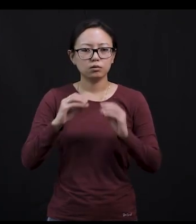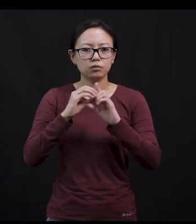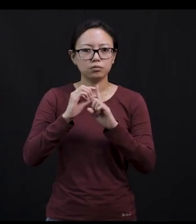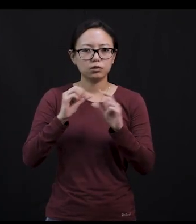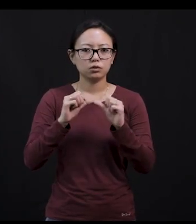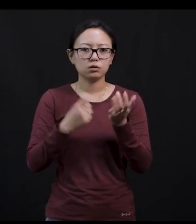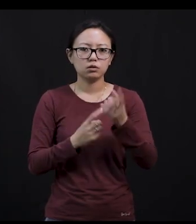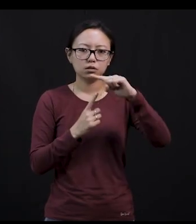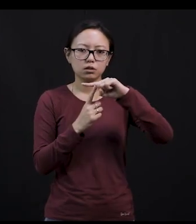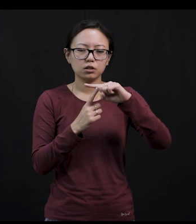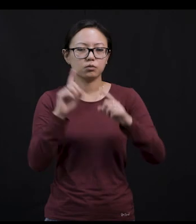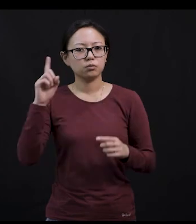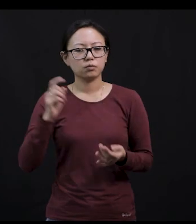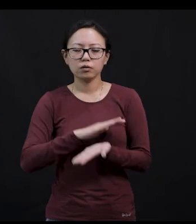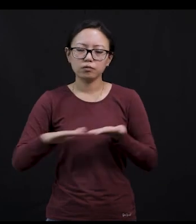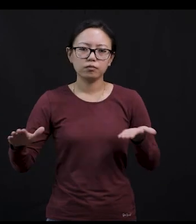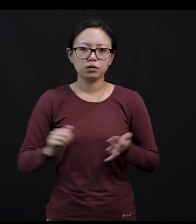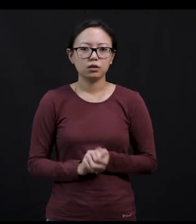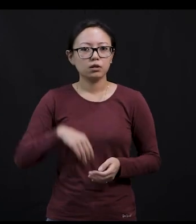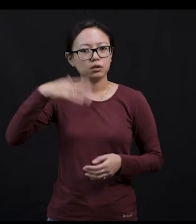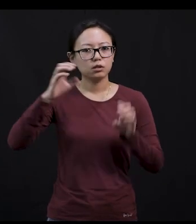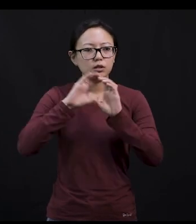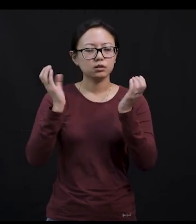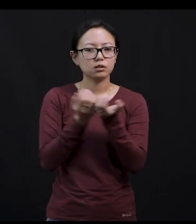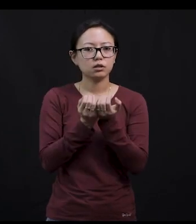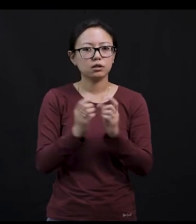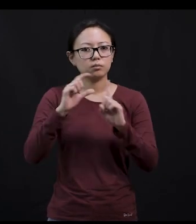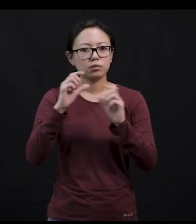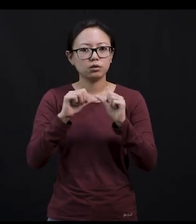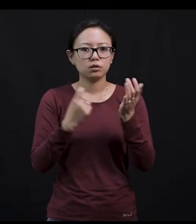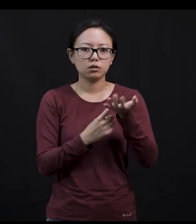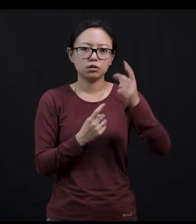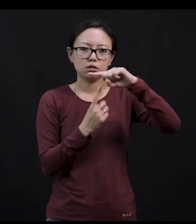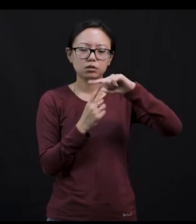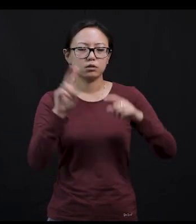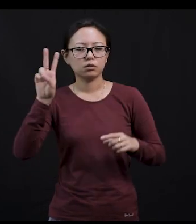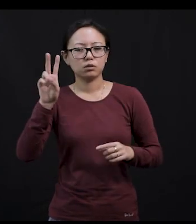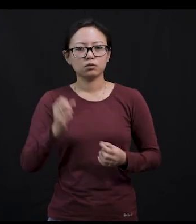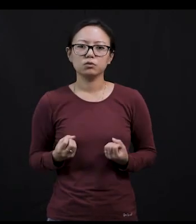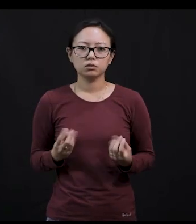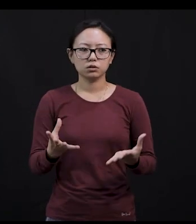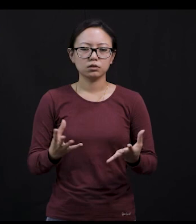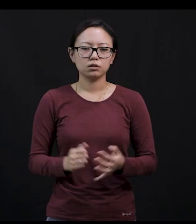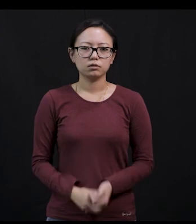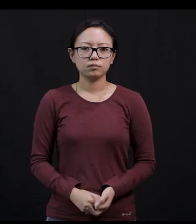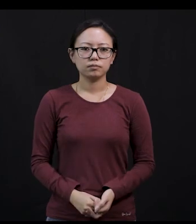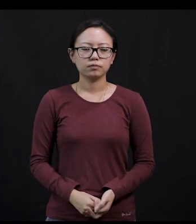1 of this lesson, and in the next class we'll start with part 2 and finish the